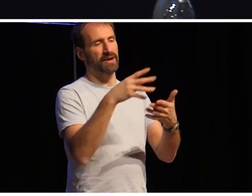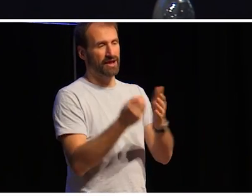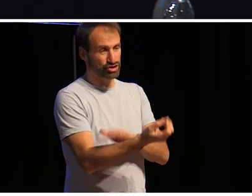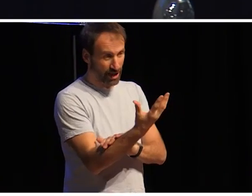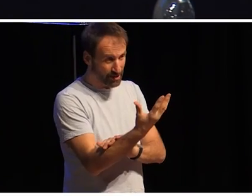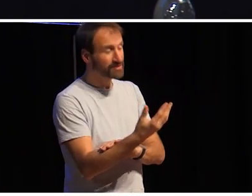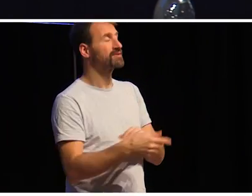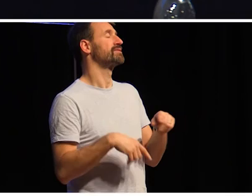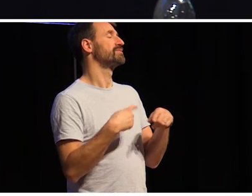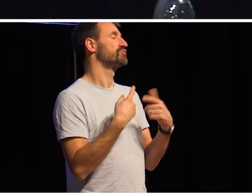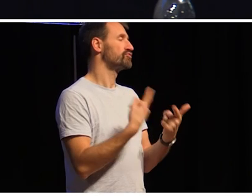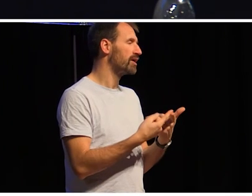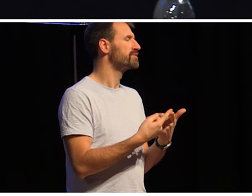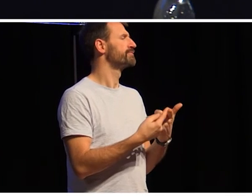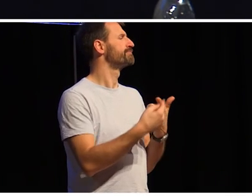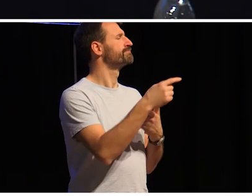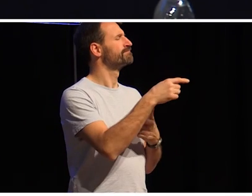we also define